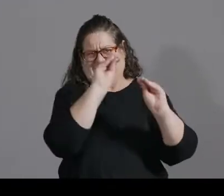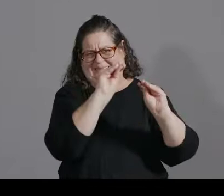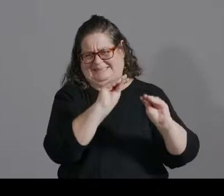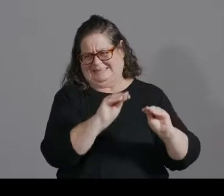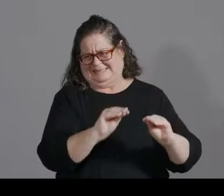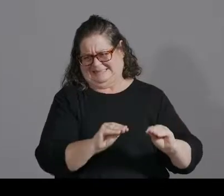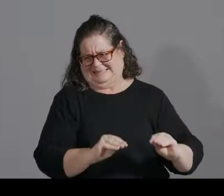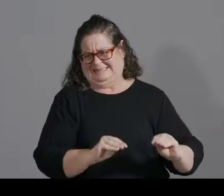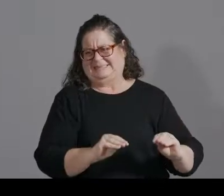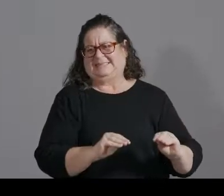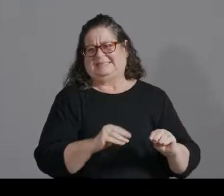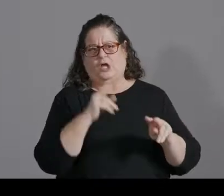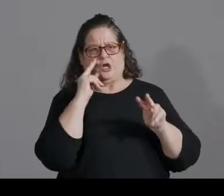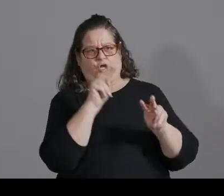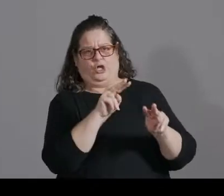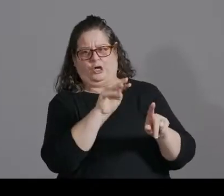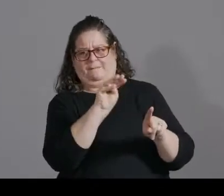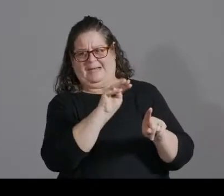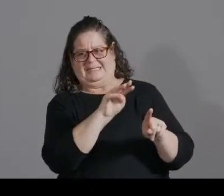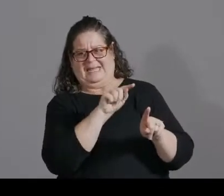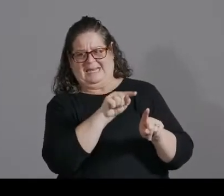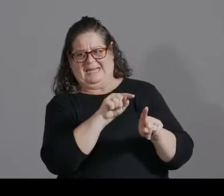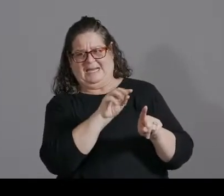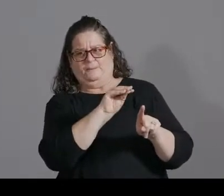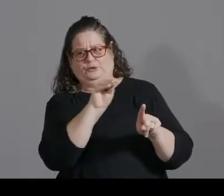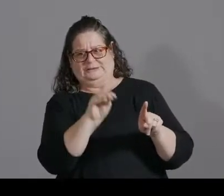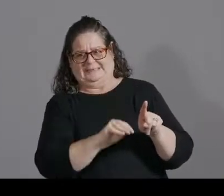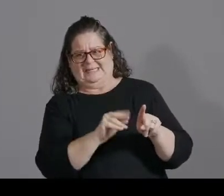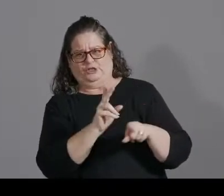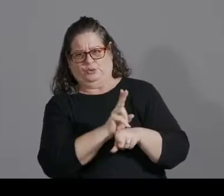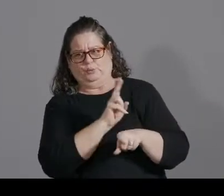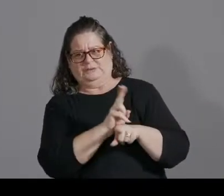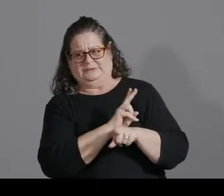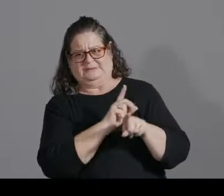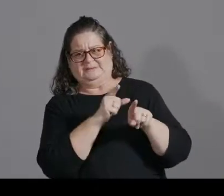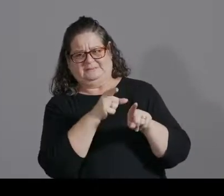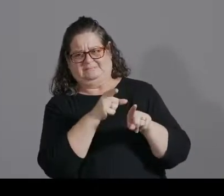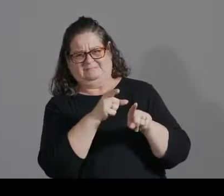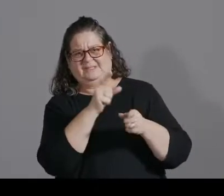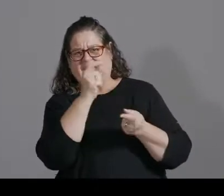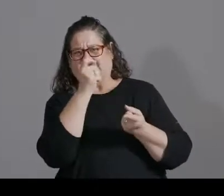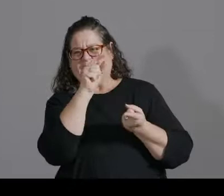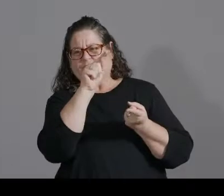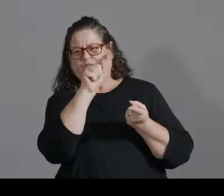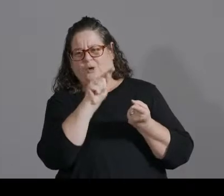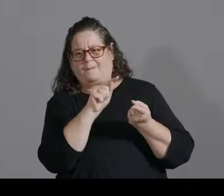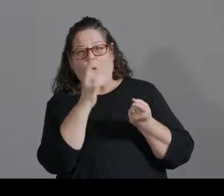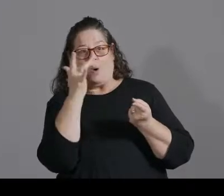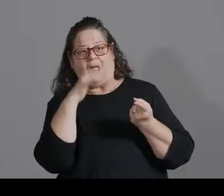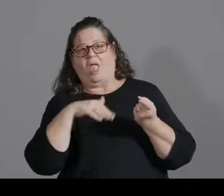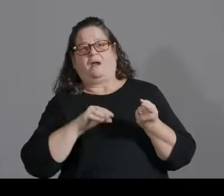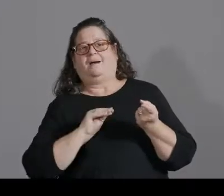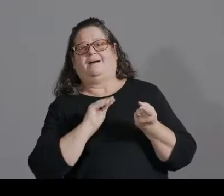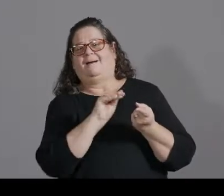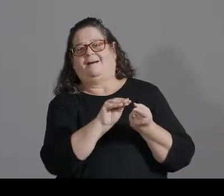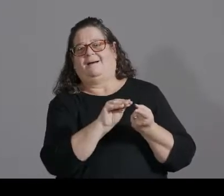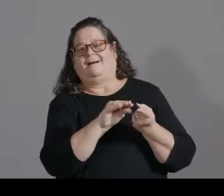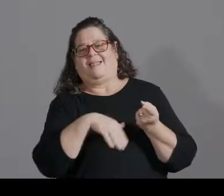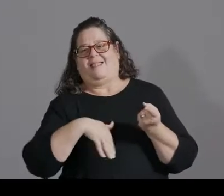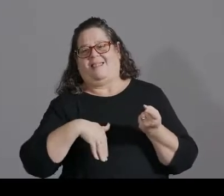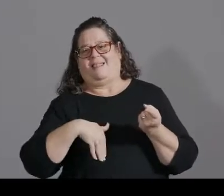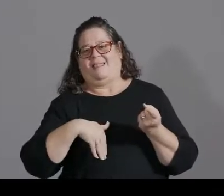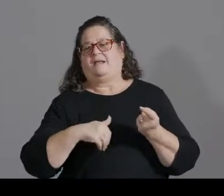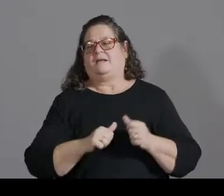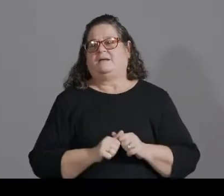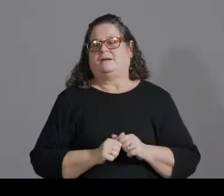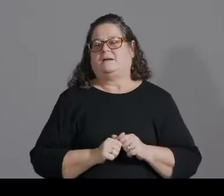will drop because some of that vaccine won't even be in the state as of that time. But we are up higher than where we were several